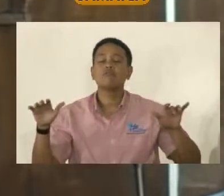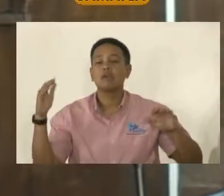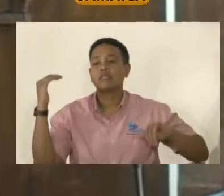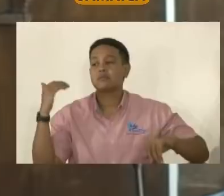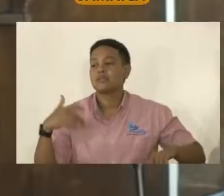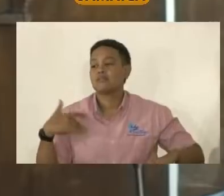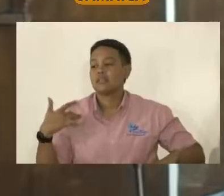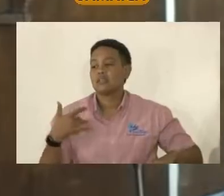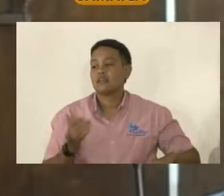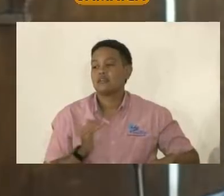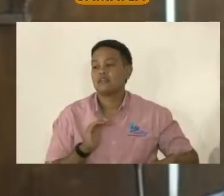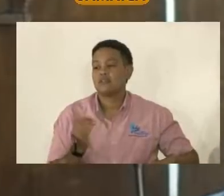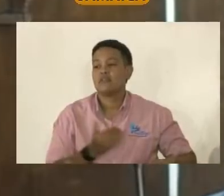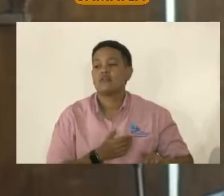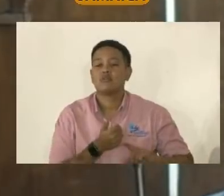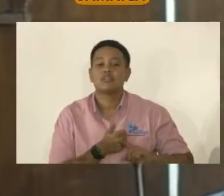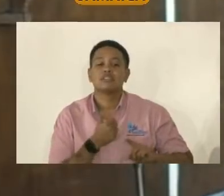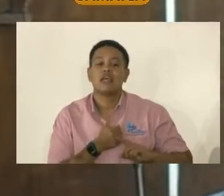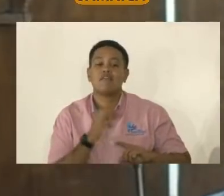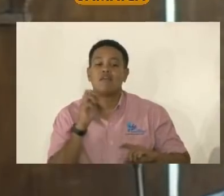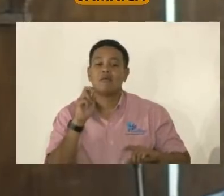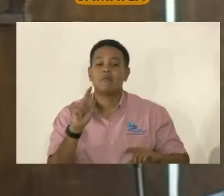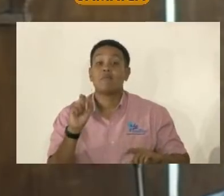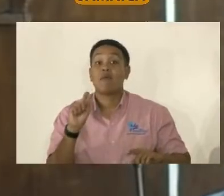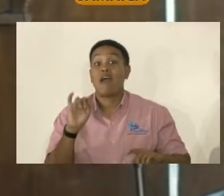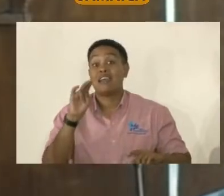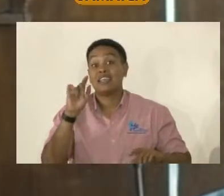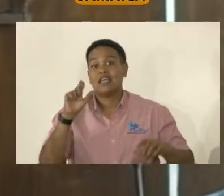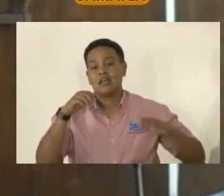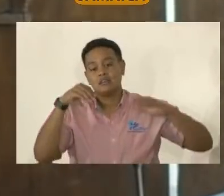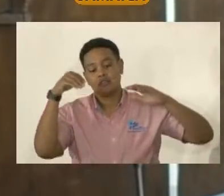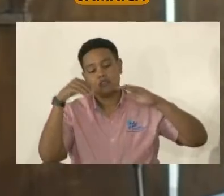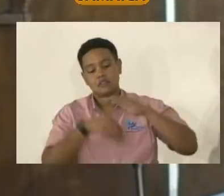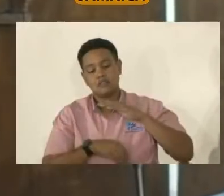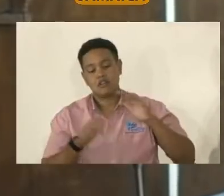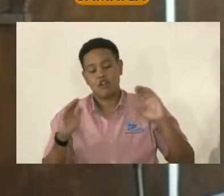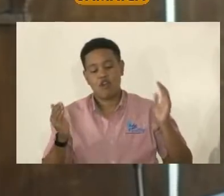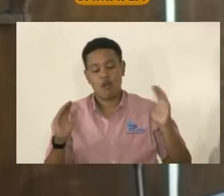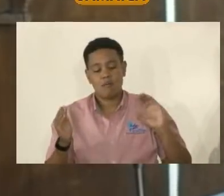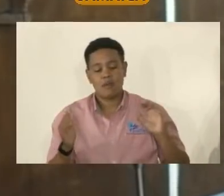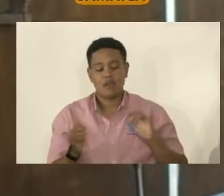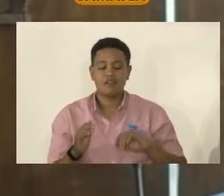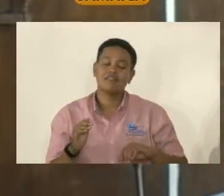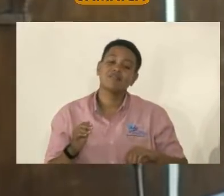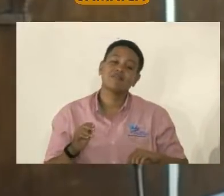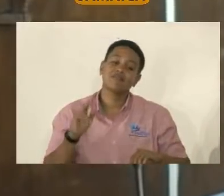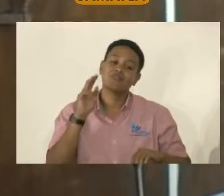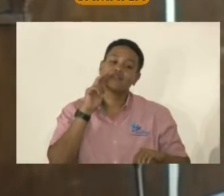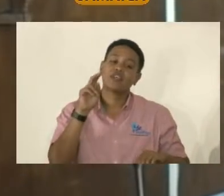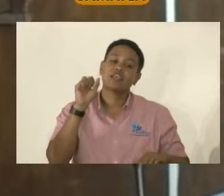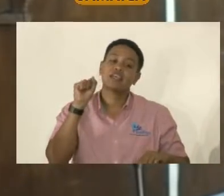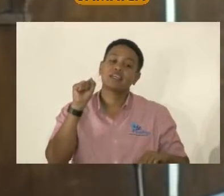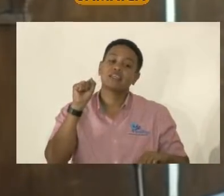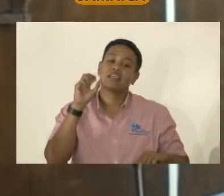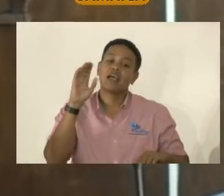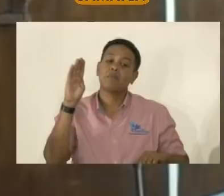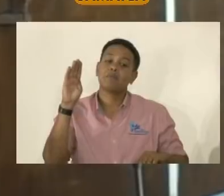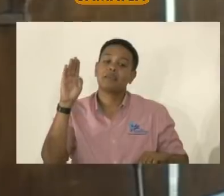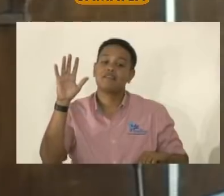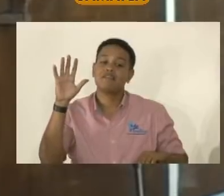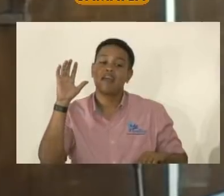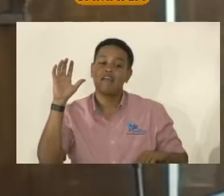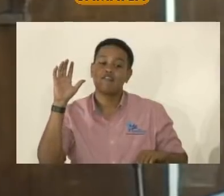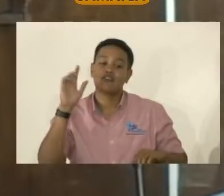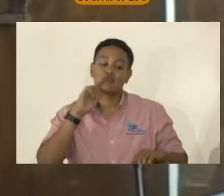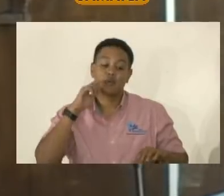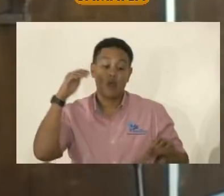as our market index is still considerably below. By comparison, of course, if you look at the S&P 500, which fell